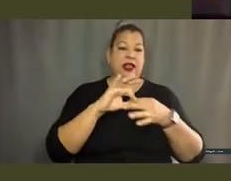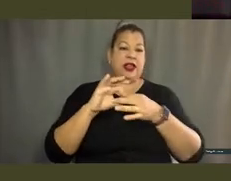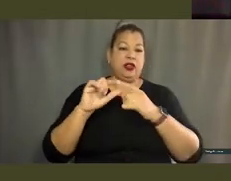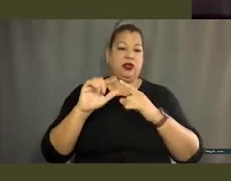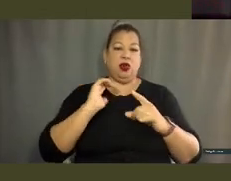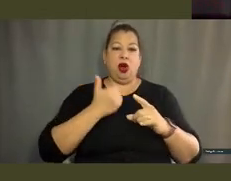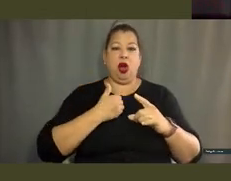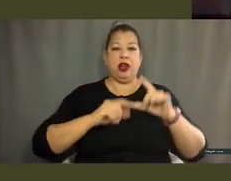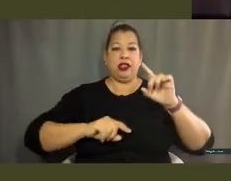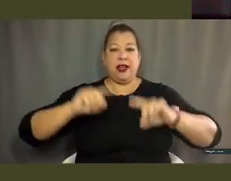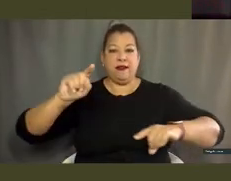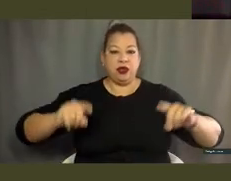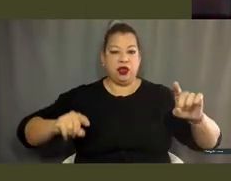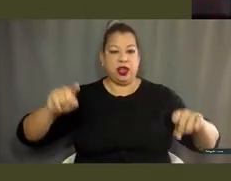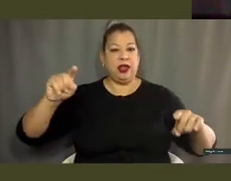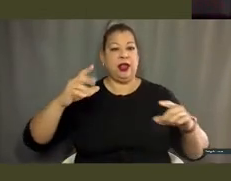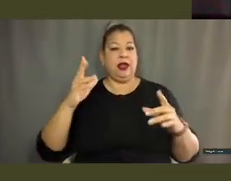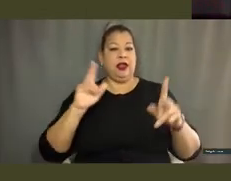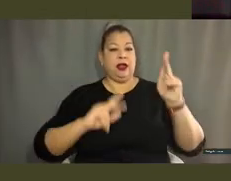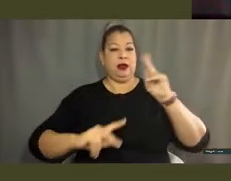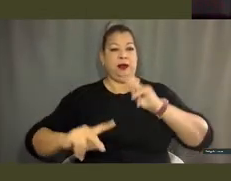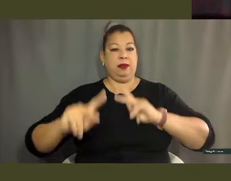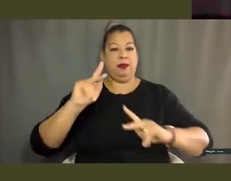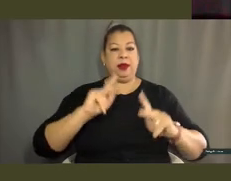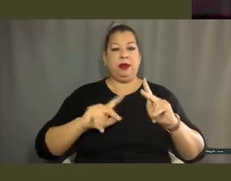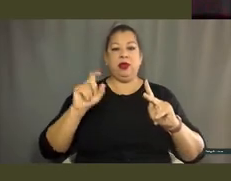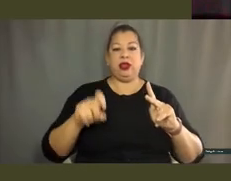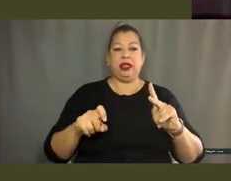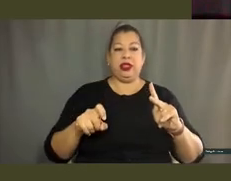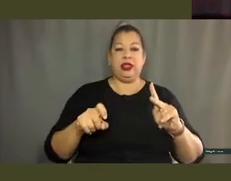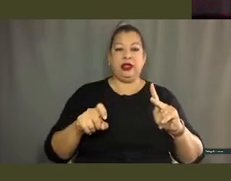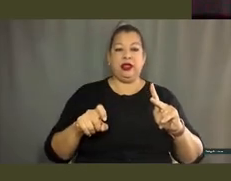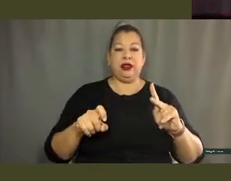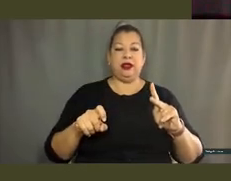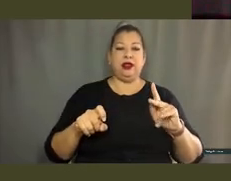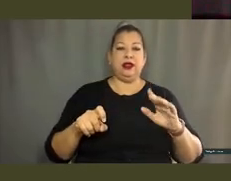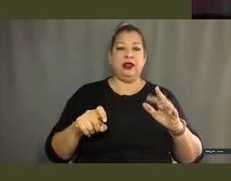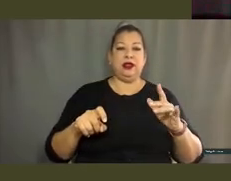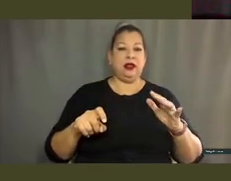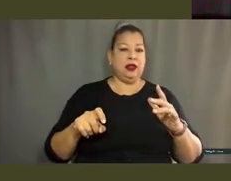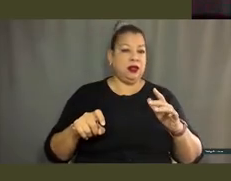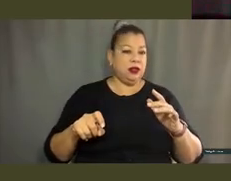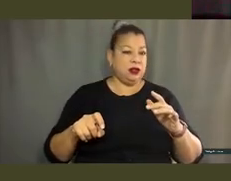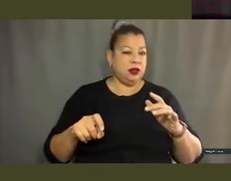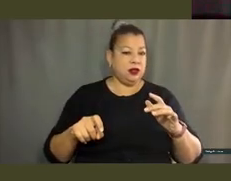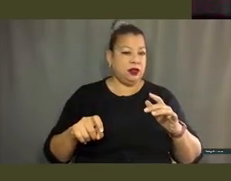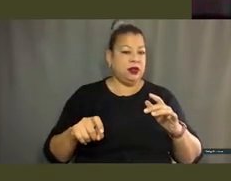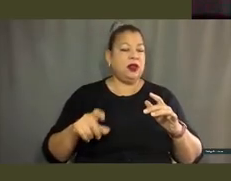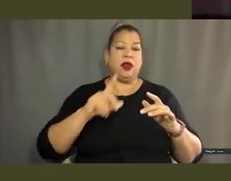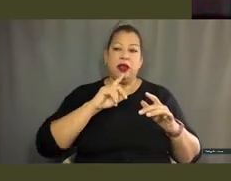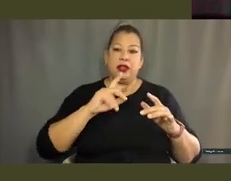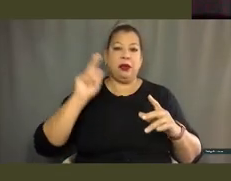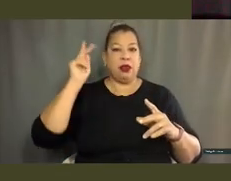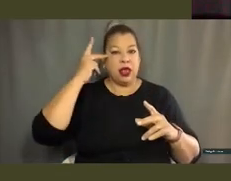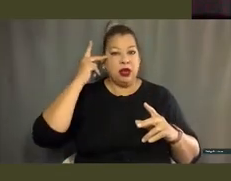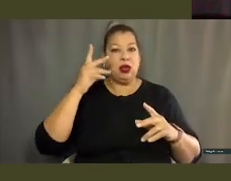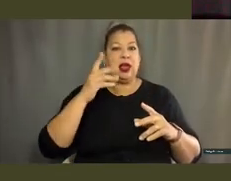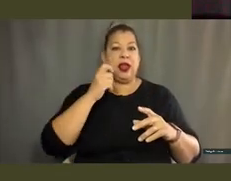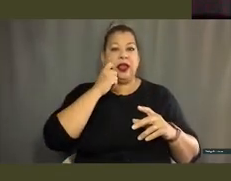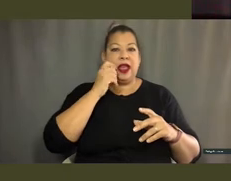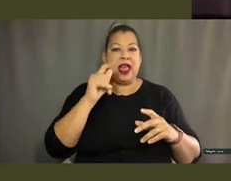the angle of religion, political, ethnic crisis. And one of those things that I